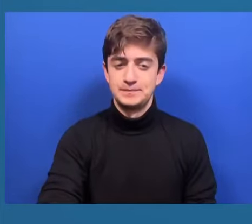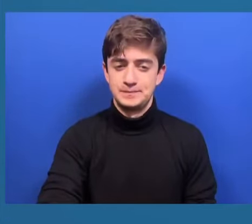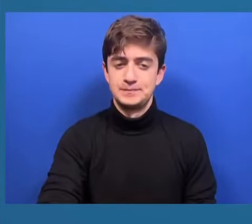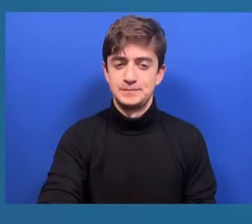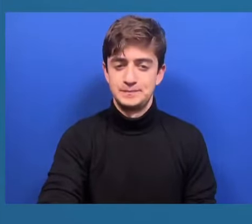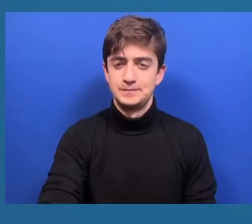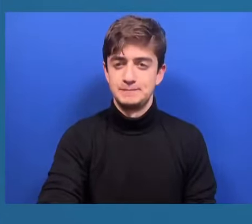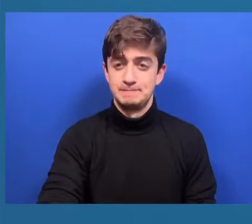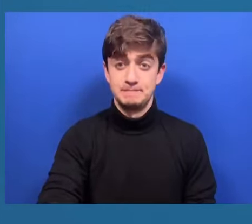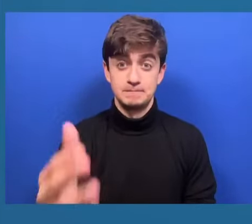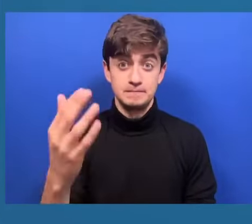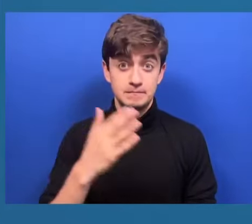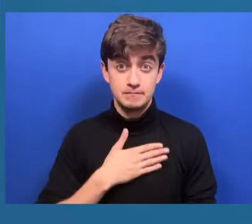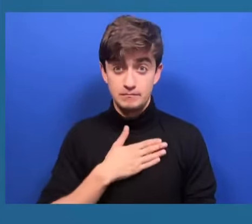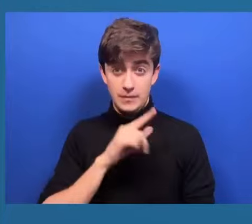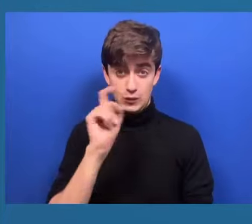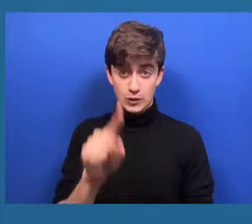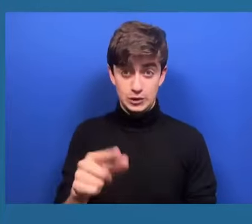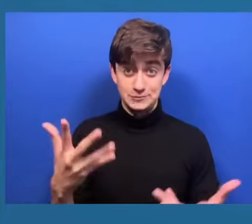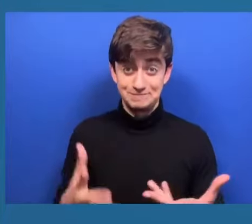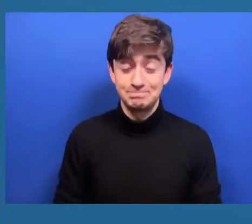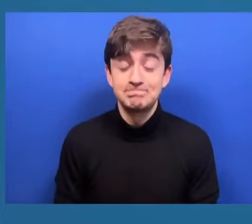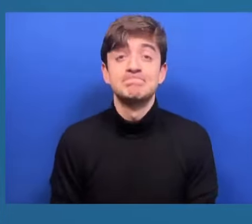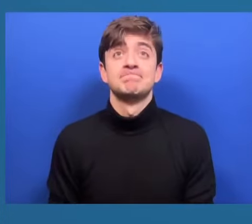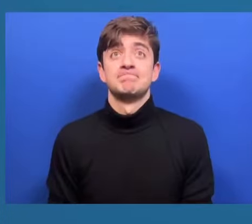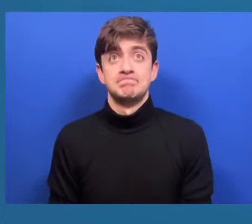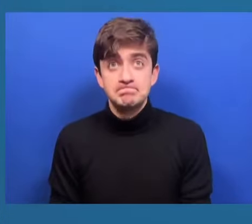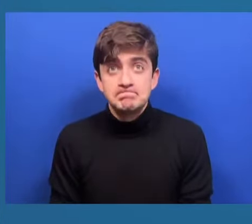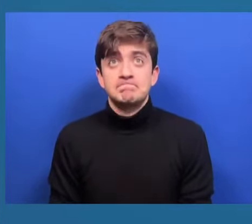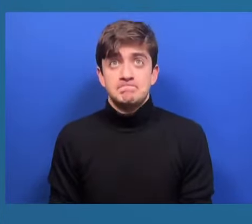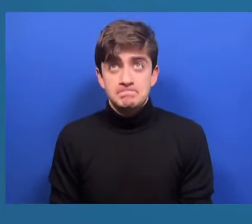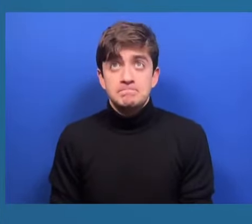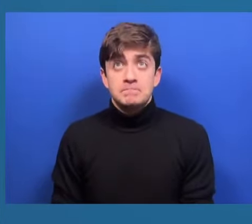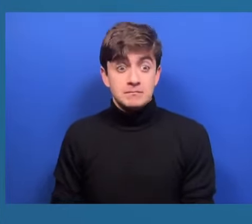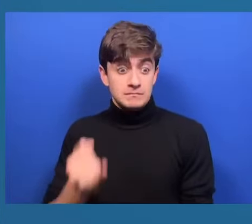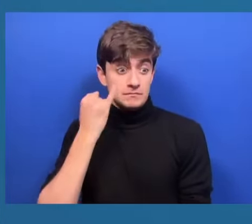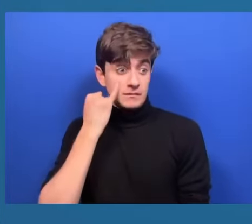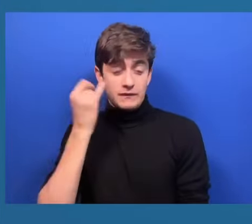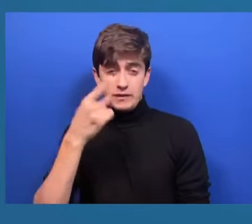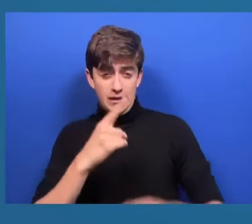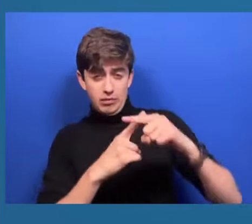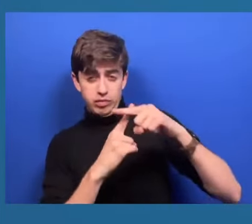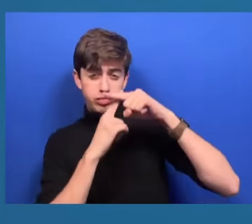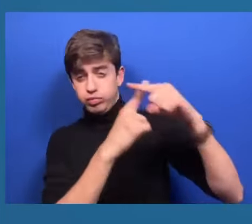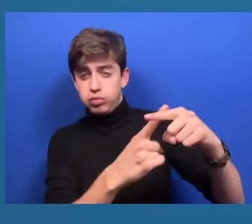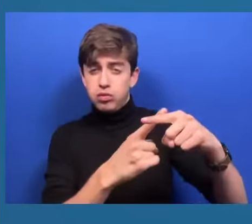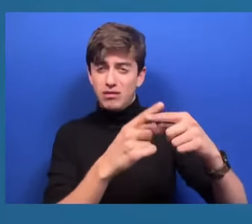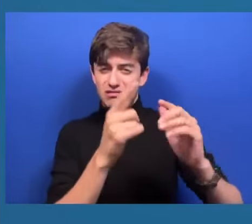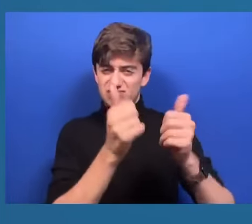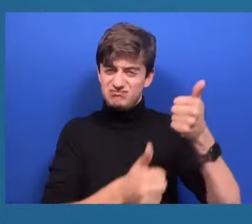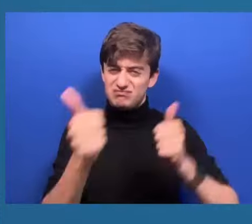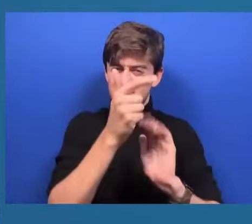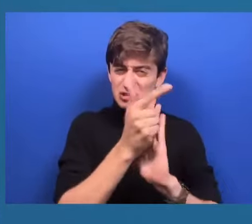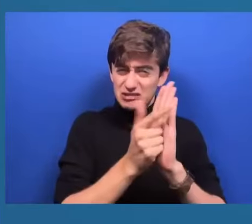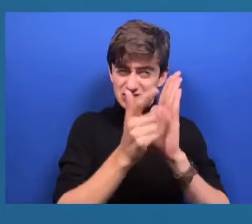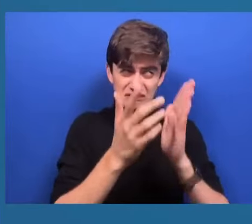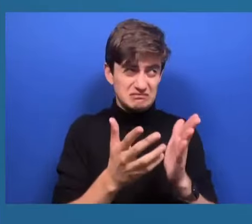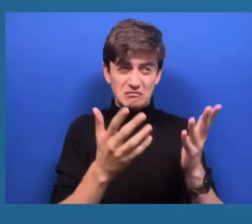Because my question is this: if they can do this to an attorney general of a state like New